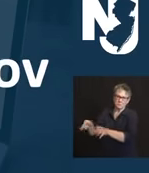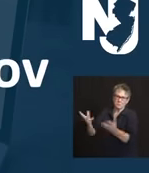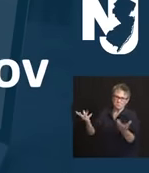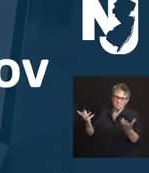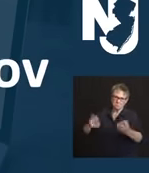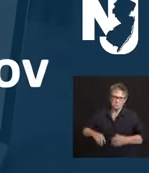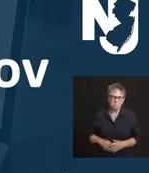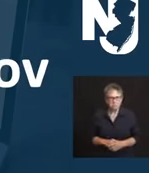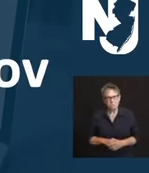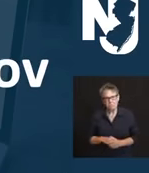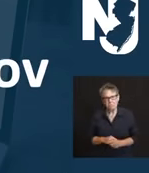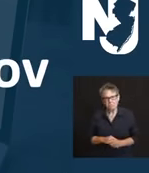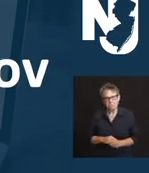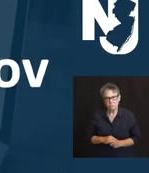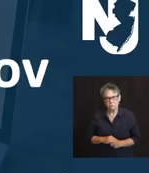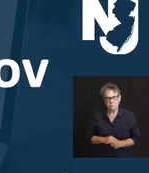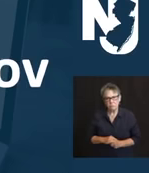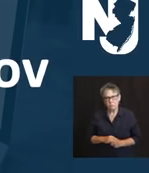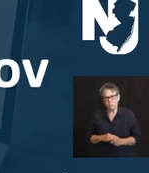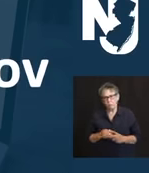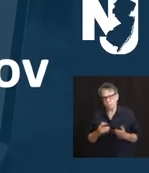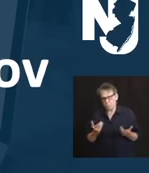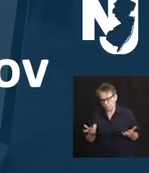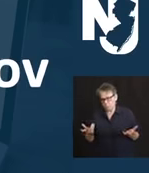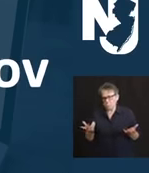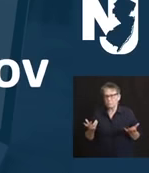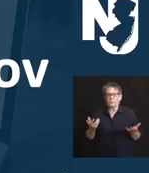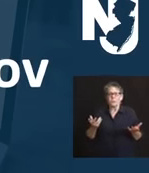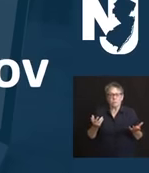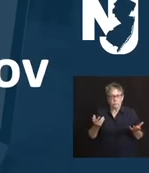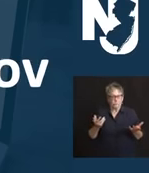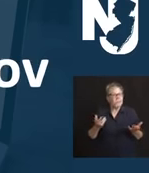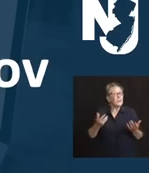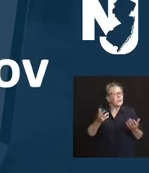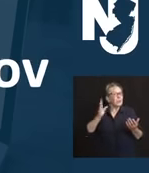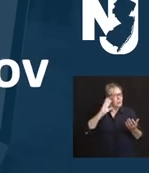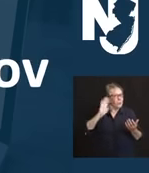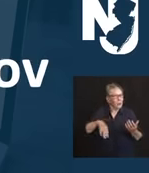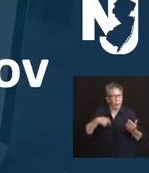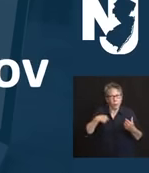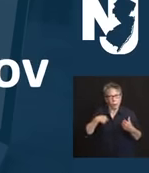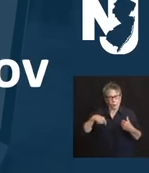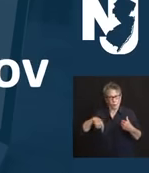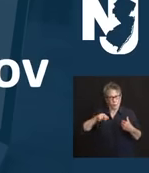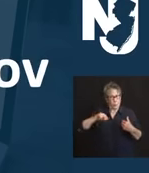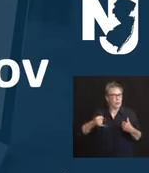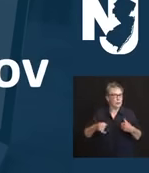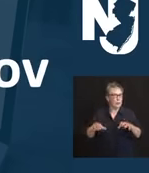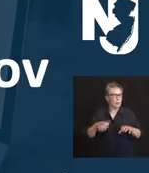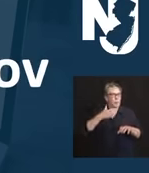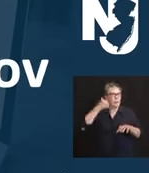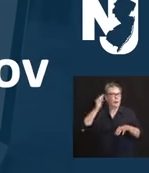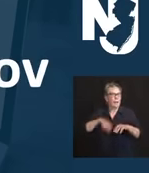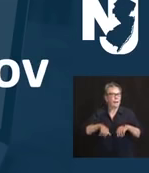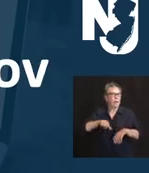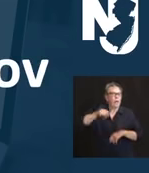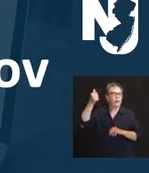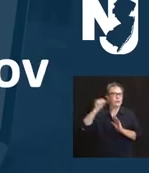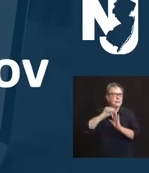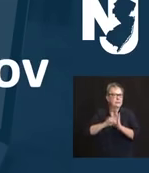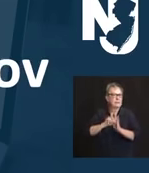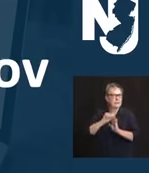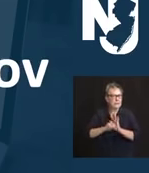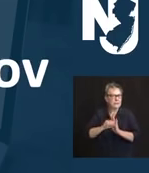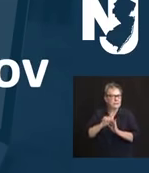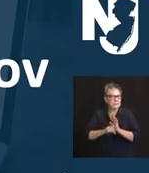neighborhood. Businesses in New York City, in the immediate suburbs, and in the greater Philadelphia area are all working at the same pace as